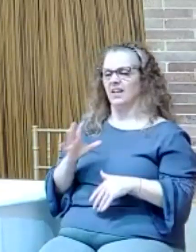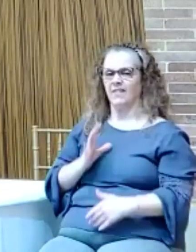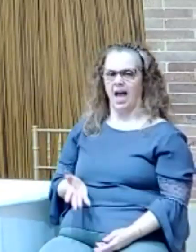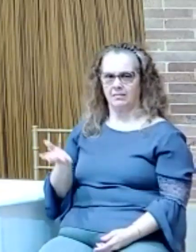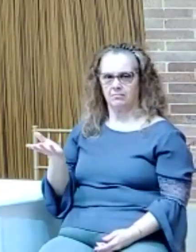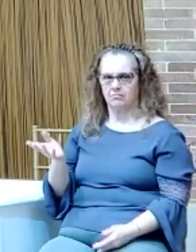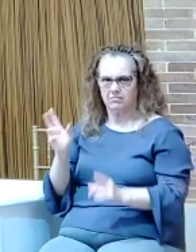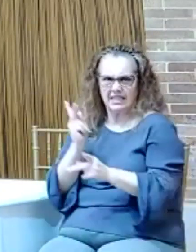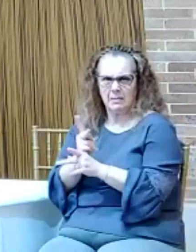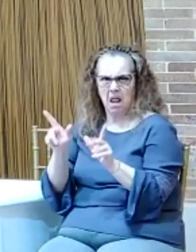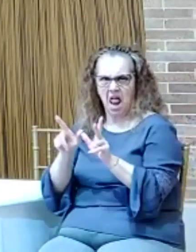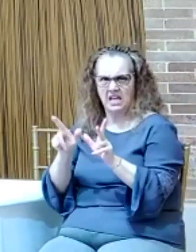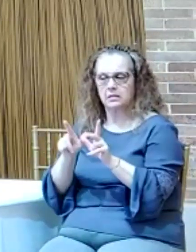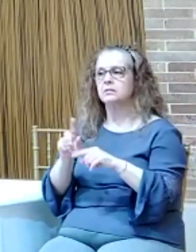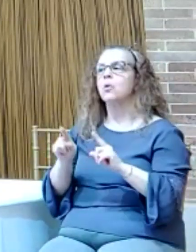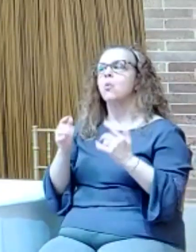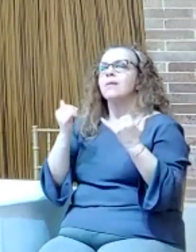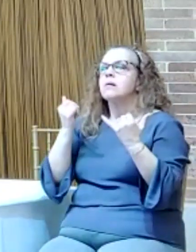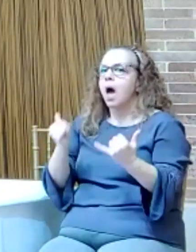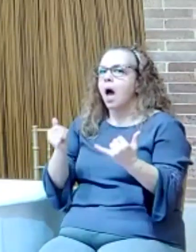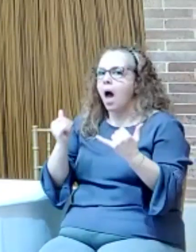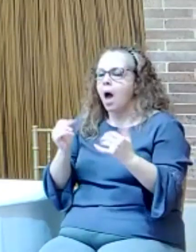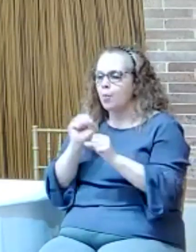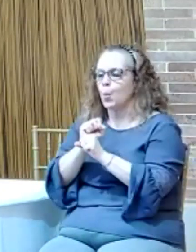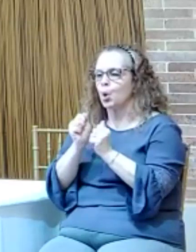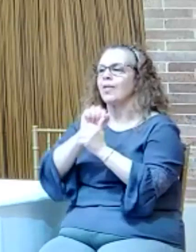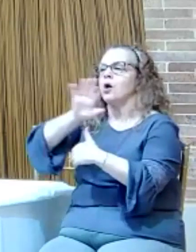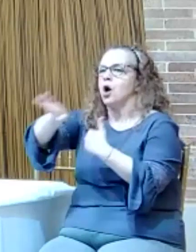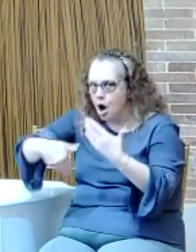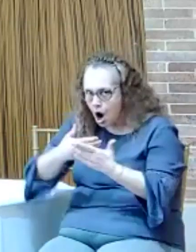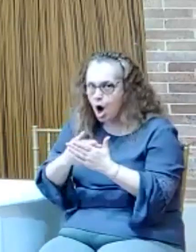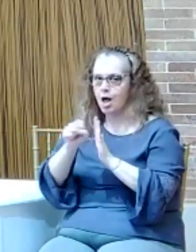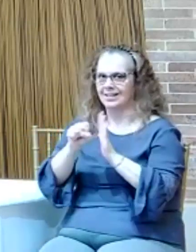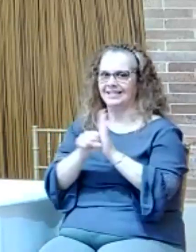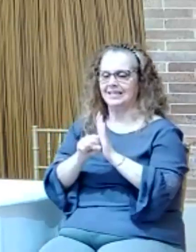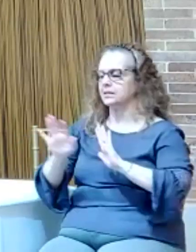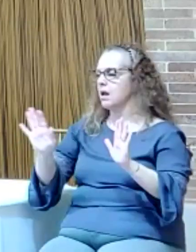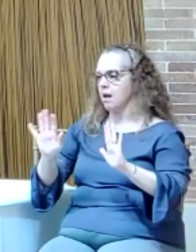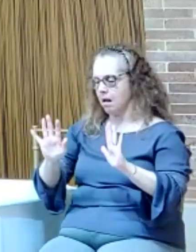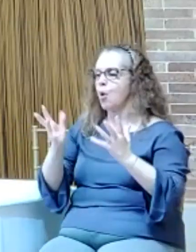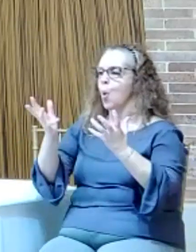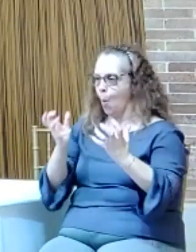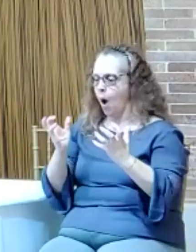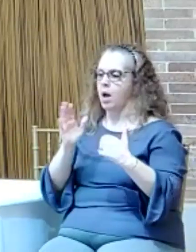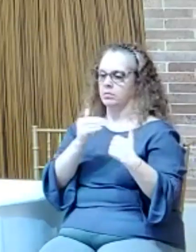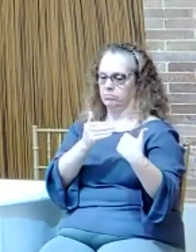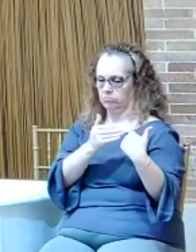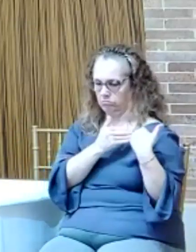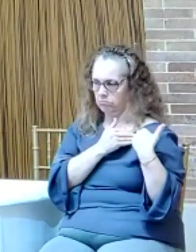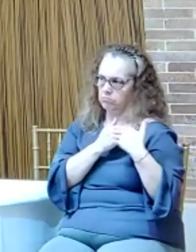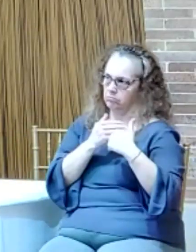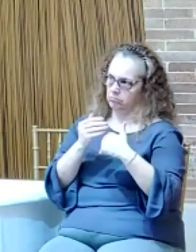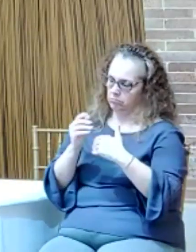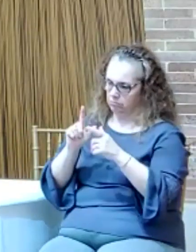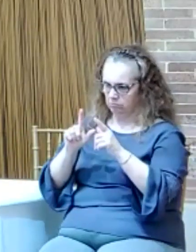Realtors have now been working with all the states saying we want this accountability we want to make sure that real estate